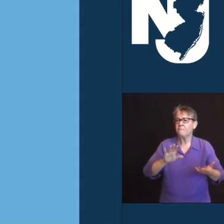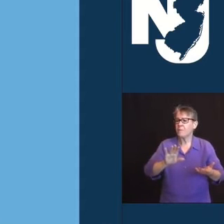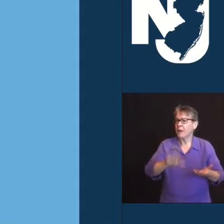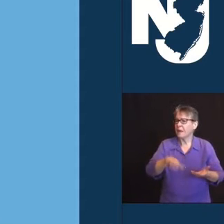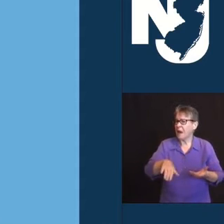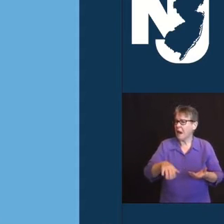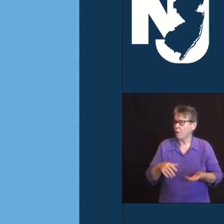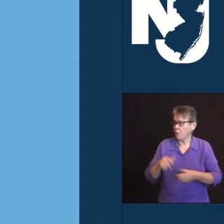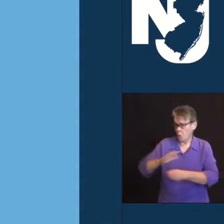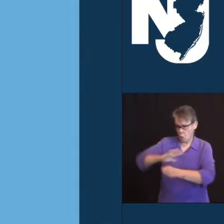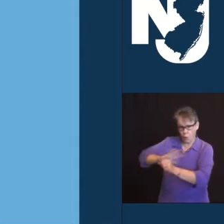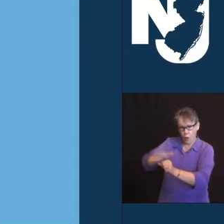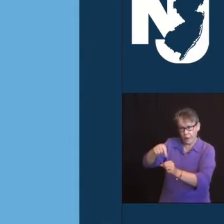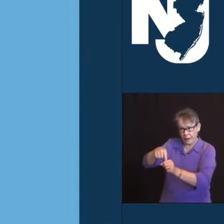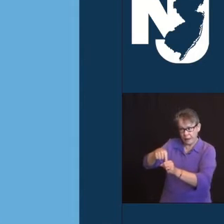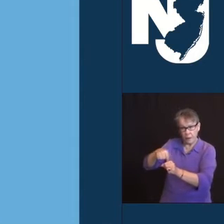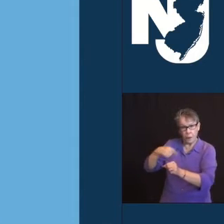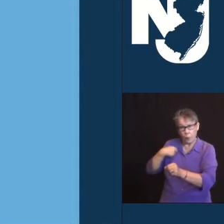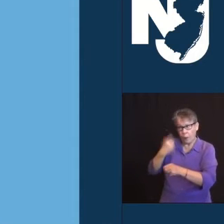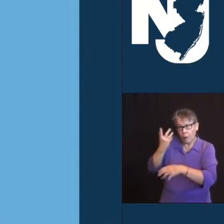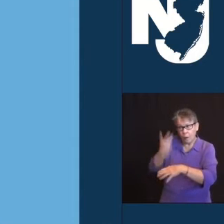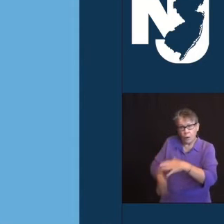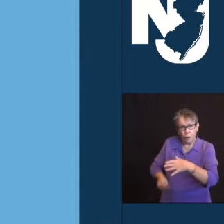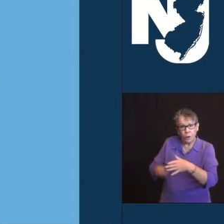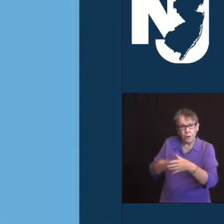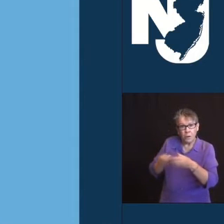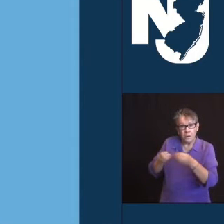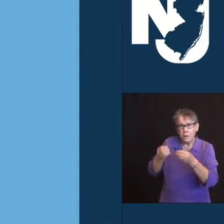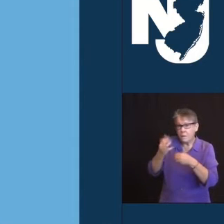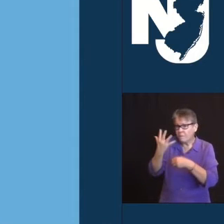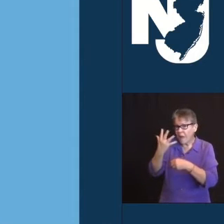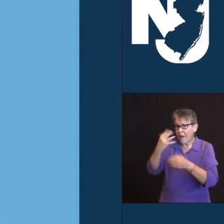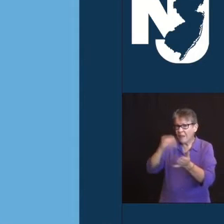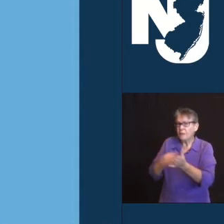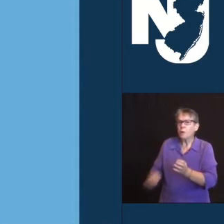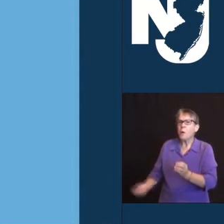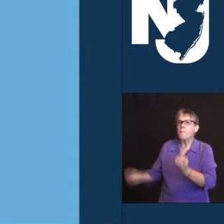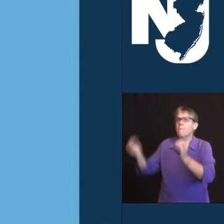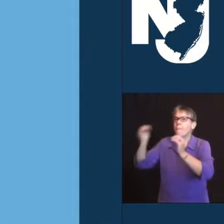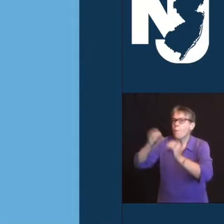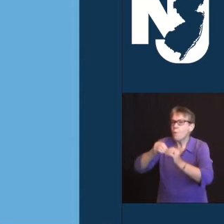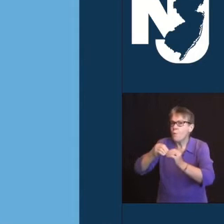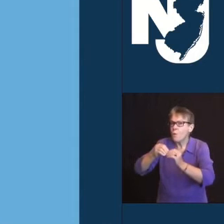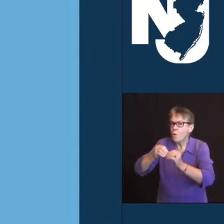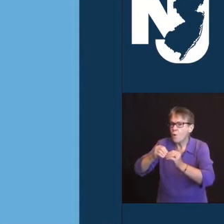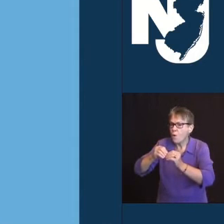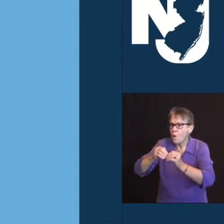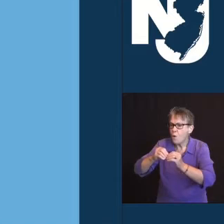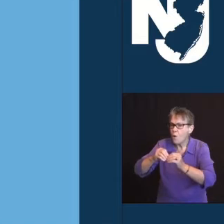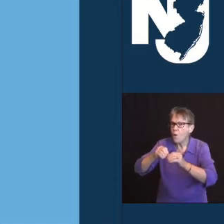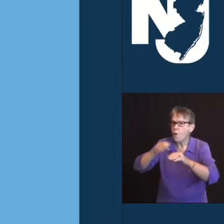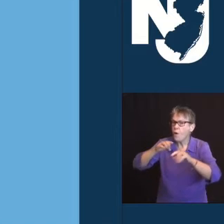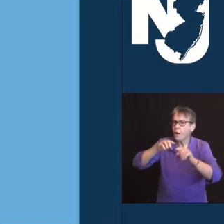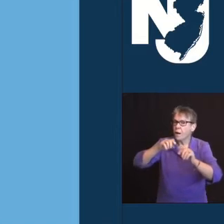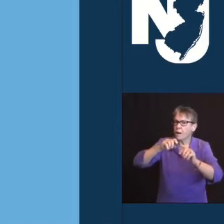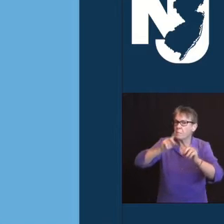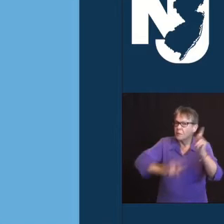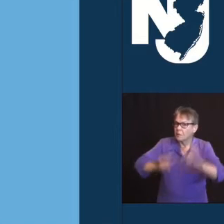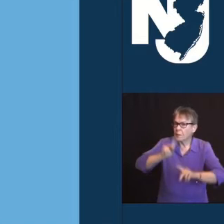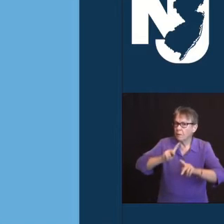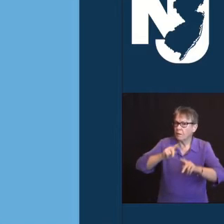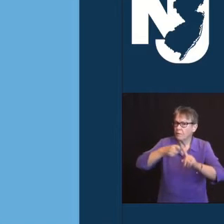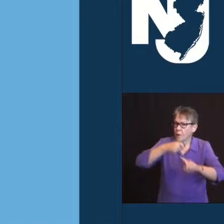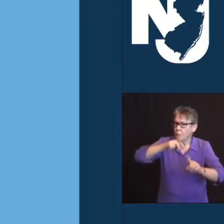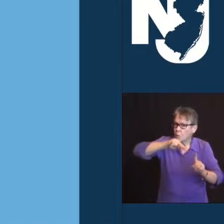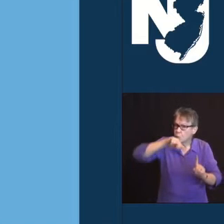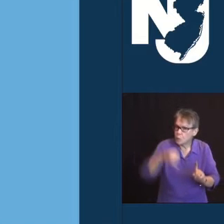12,565 blessed World War II souls claimed across 4 years of fighting from those who